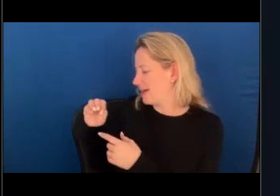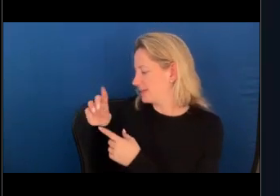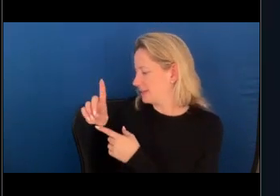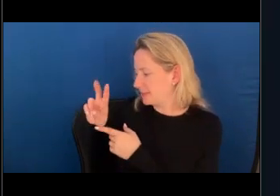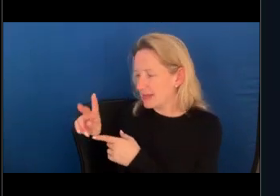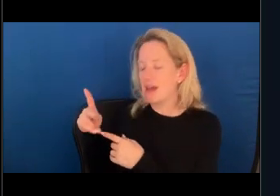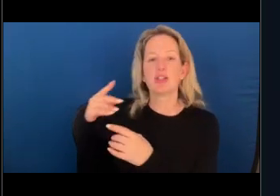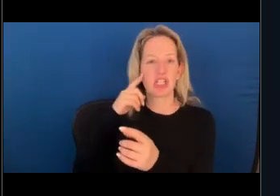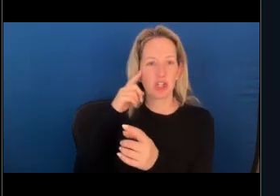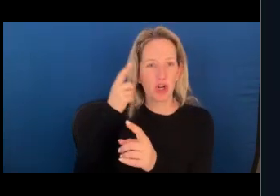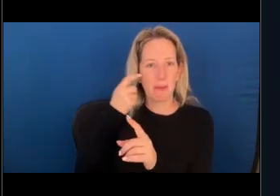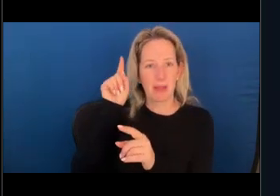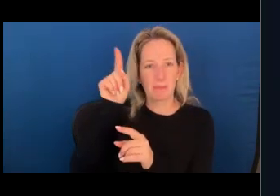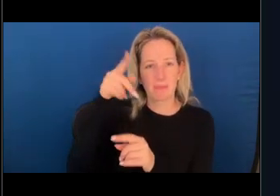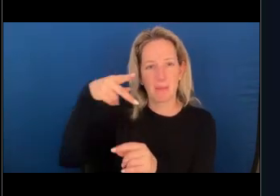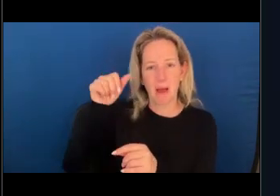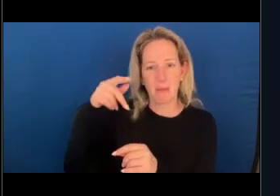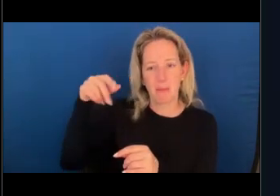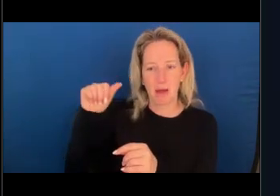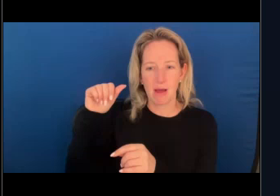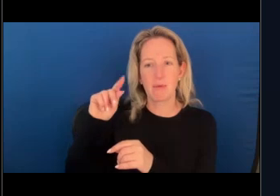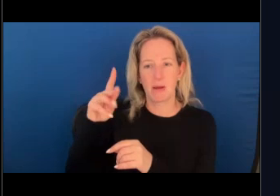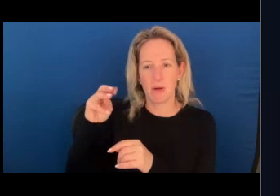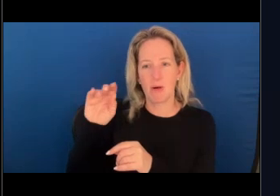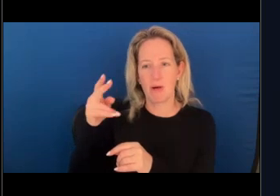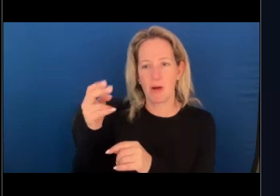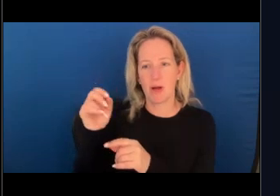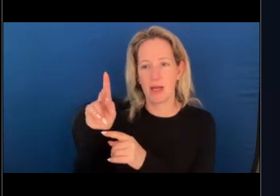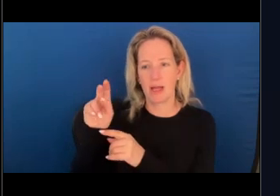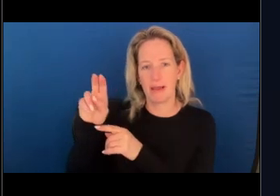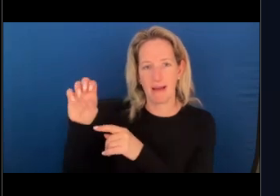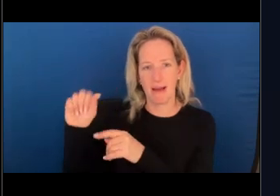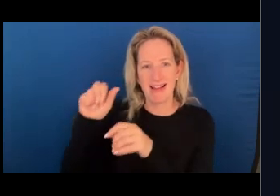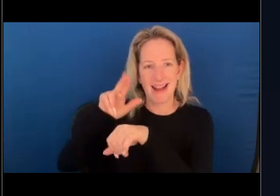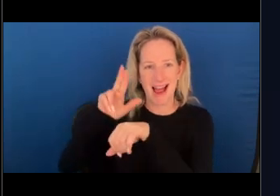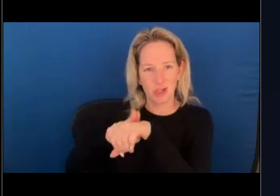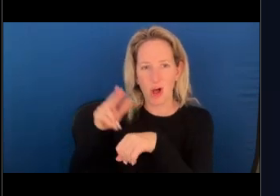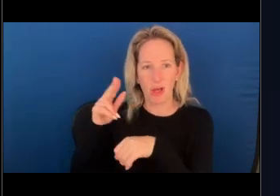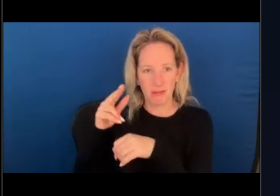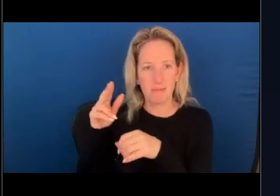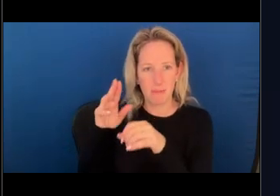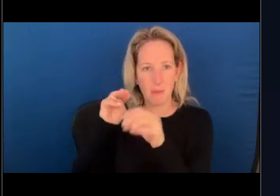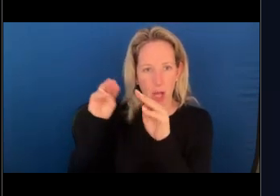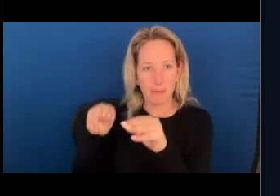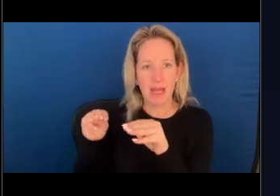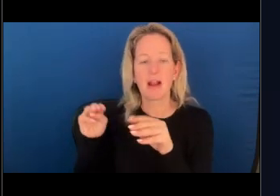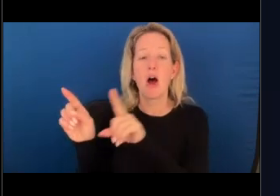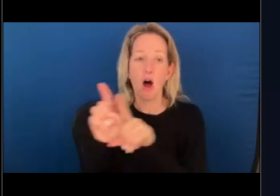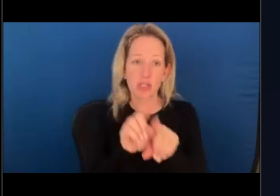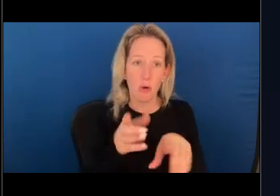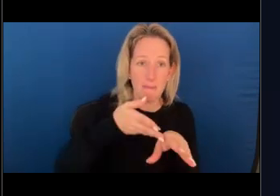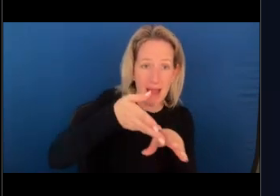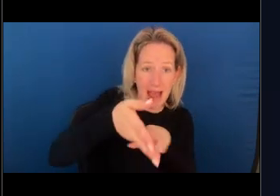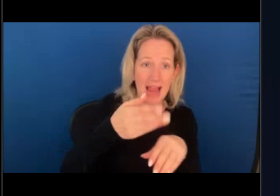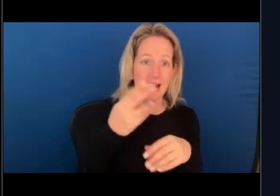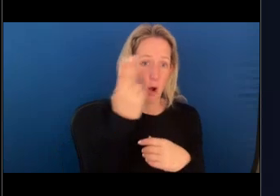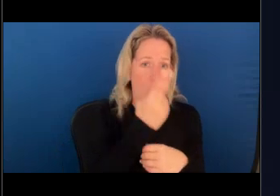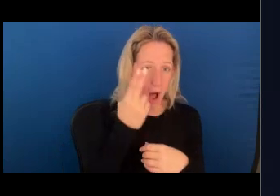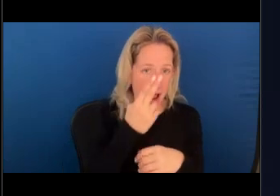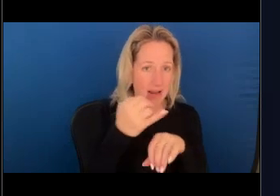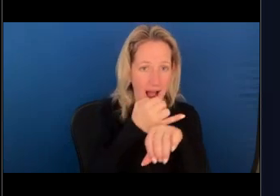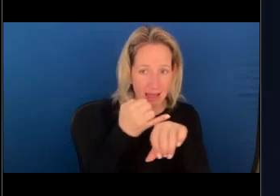in the Papahanaumokuakea Marine National Monument, as well as in our Maine Hawaiian Islands to remove derelict fishing gear and repurpose